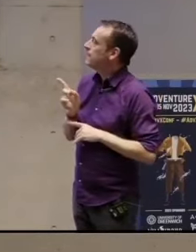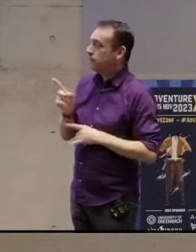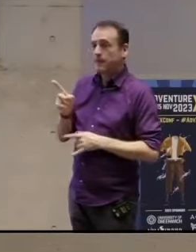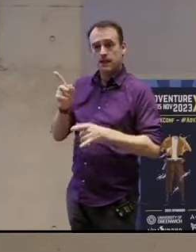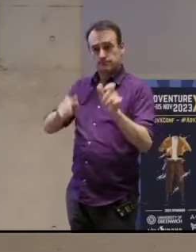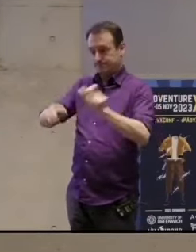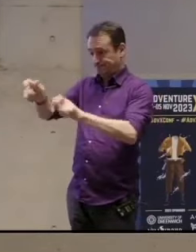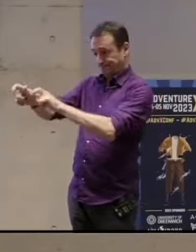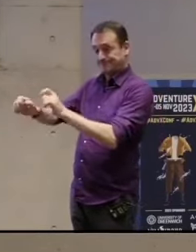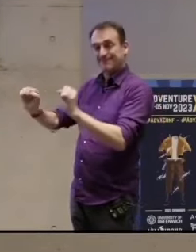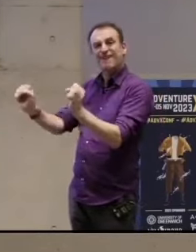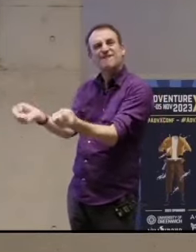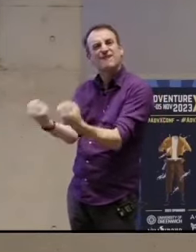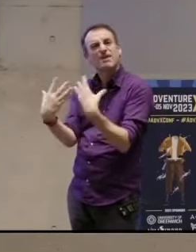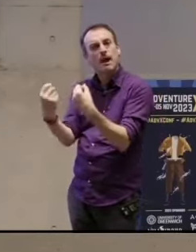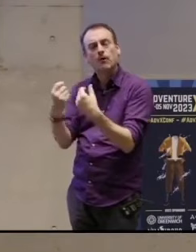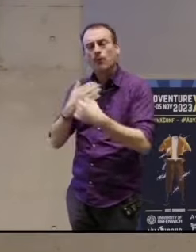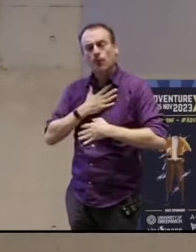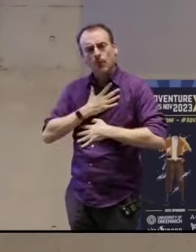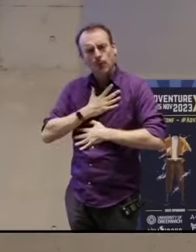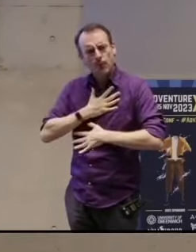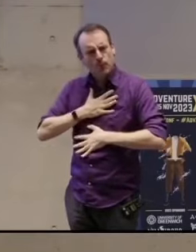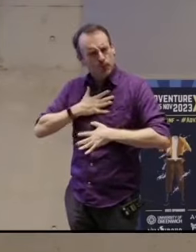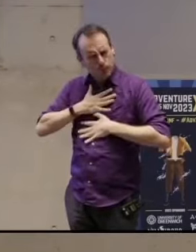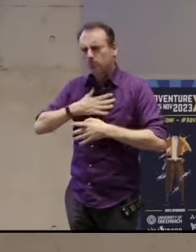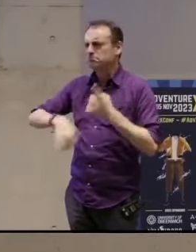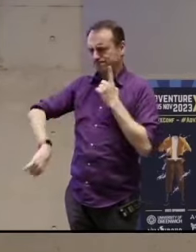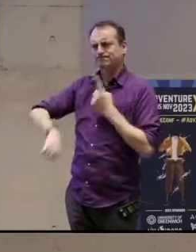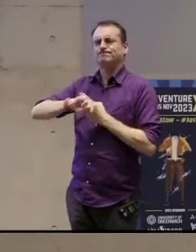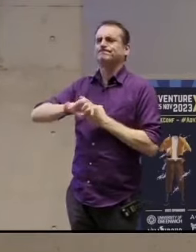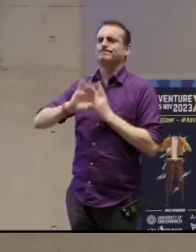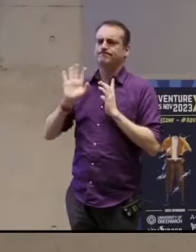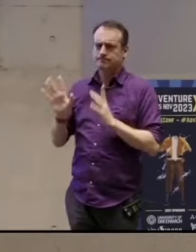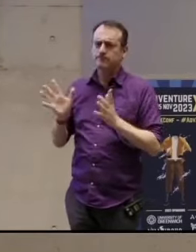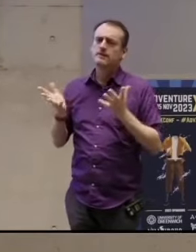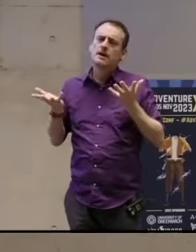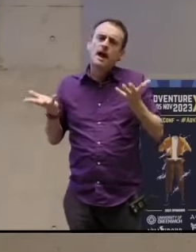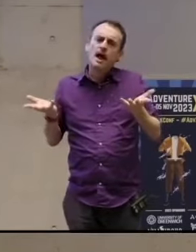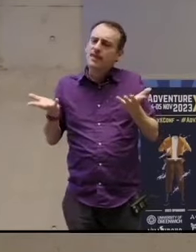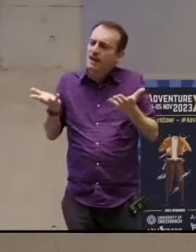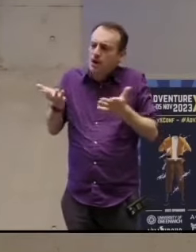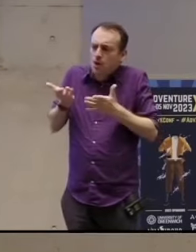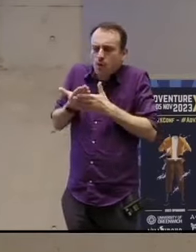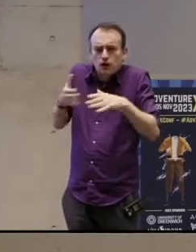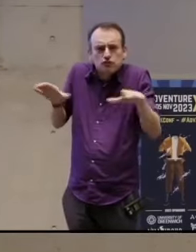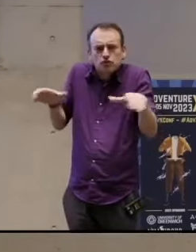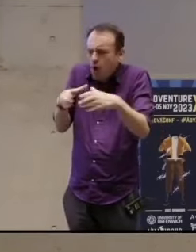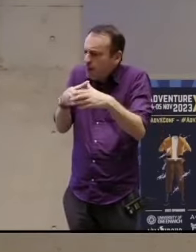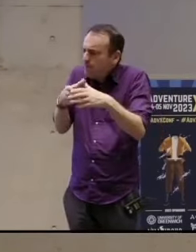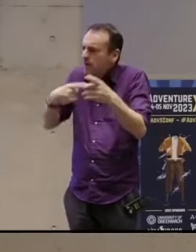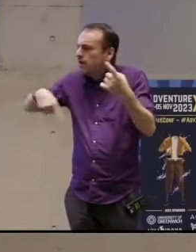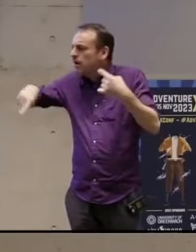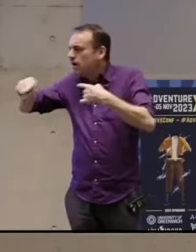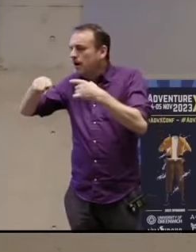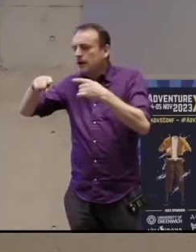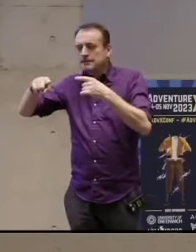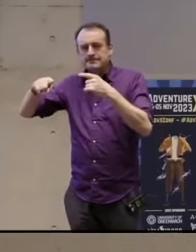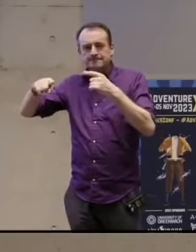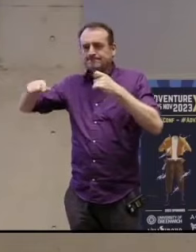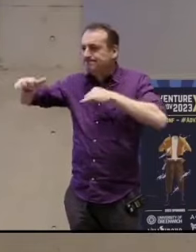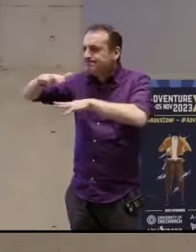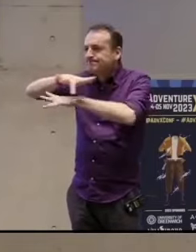is always really emotional on anything that you make, but in those workshops there was this sense of